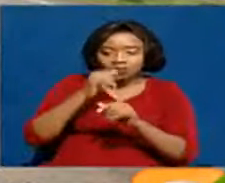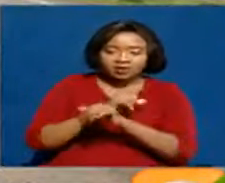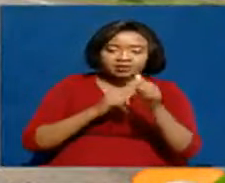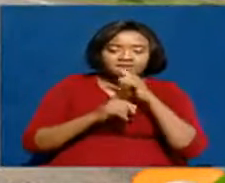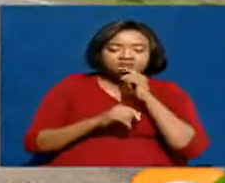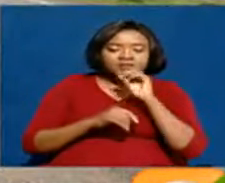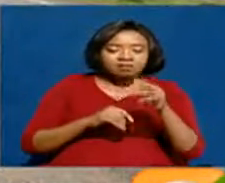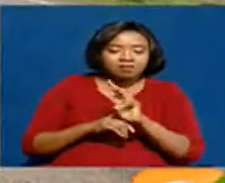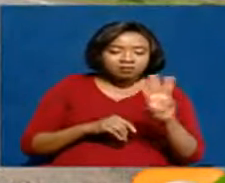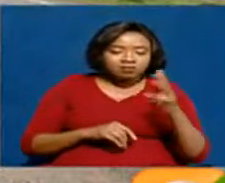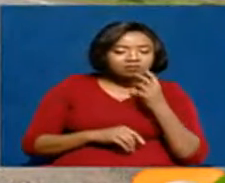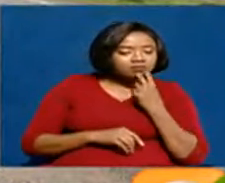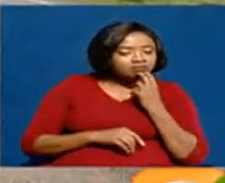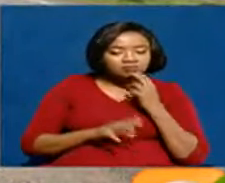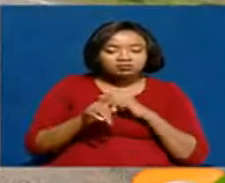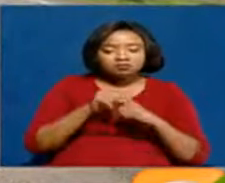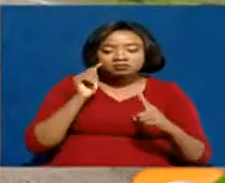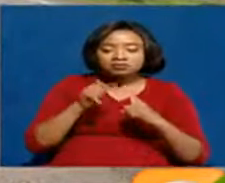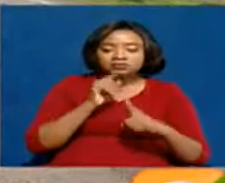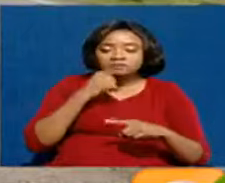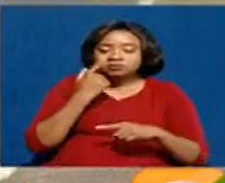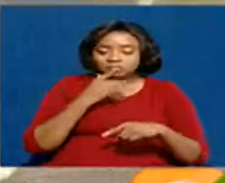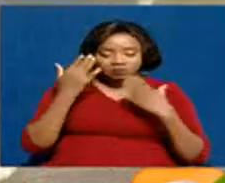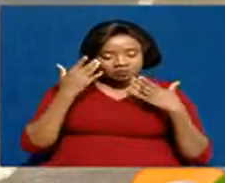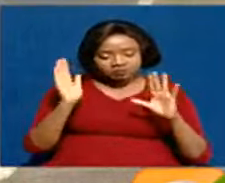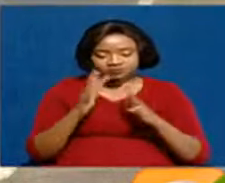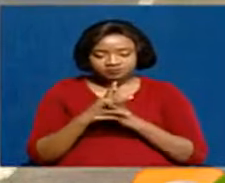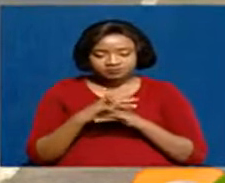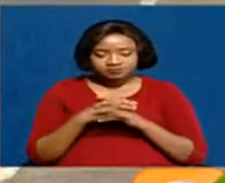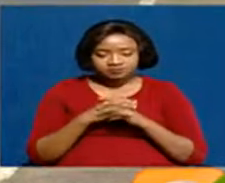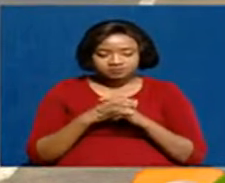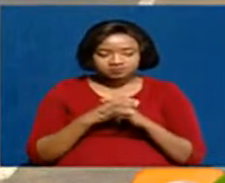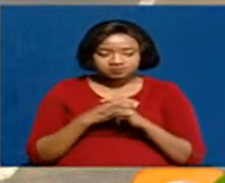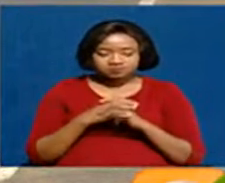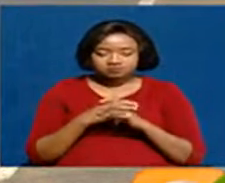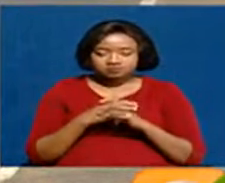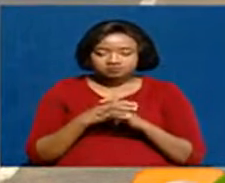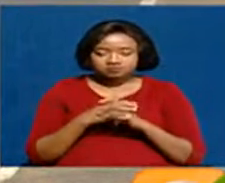by unknown people in Chebilil area, Marakwet East. Maryanne Nyambura, Citizen TV.